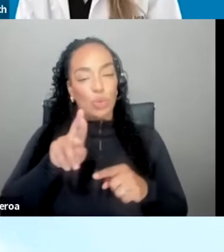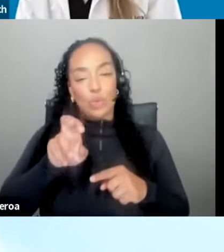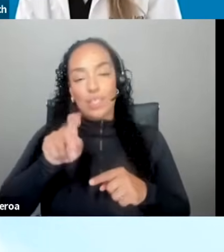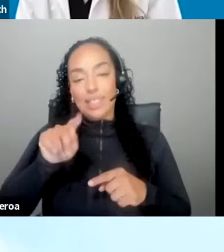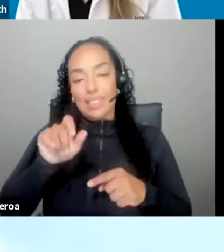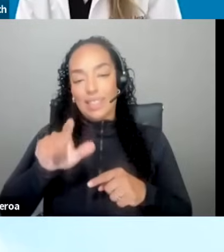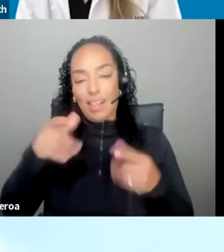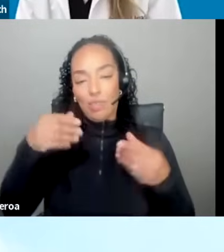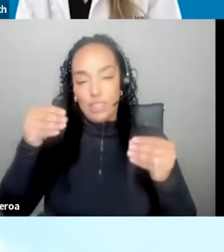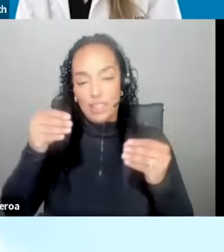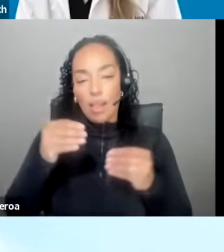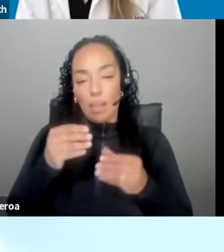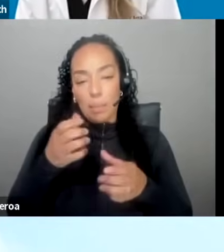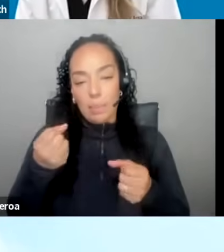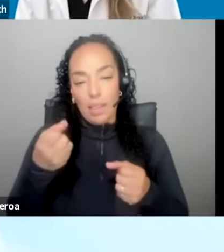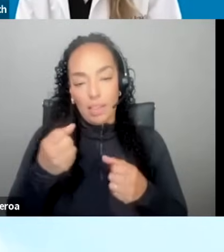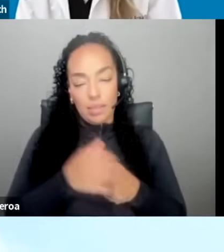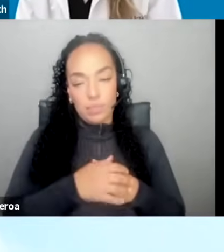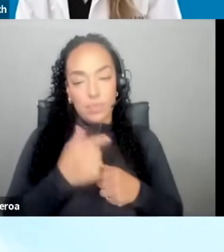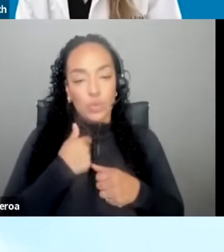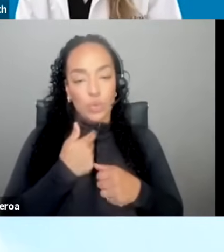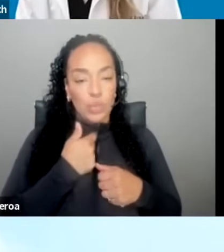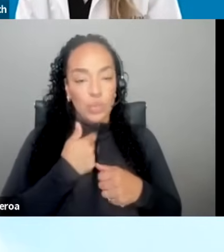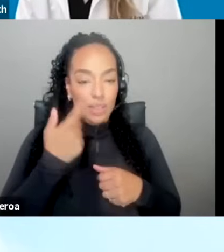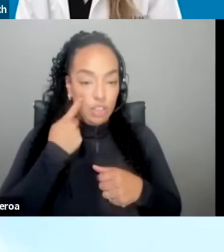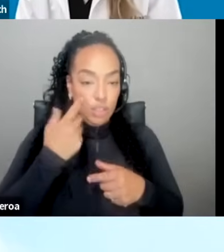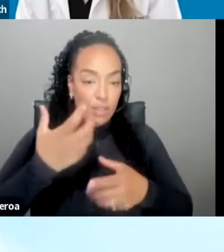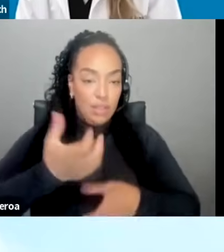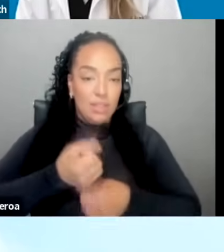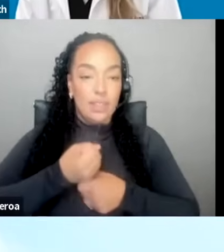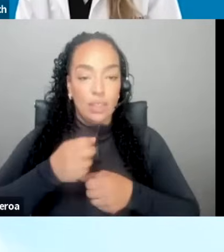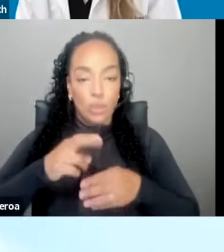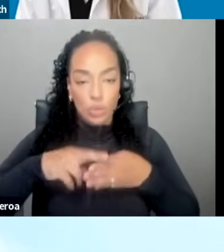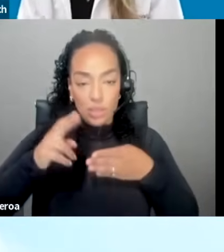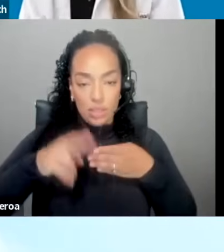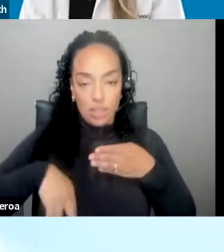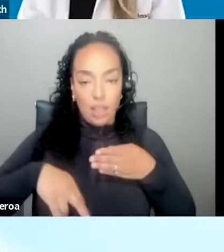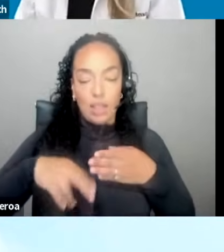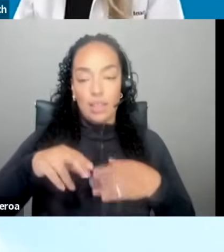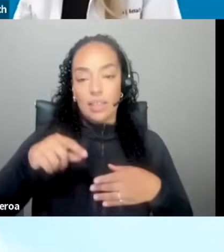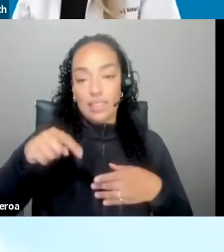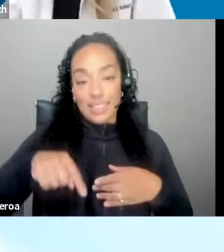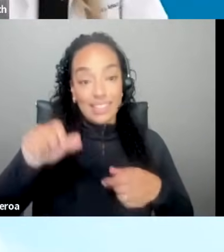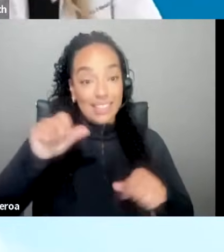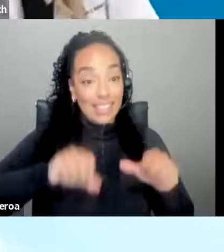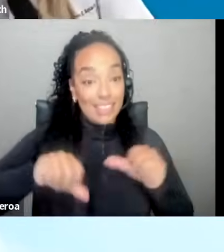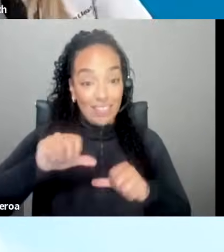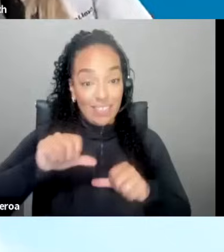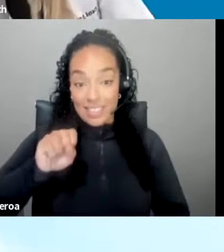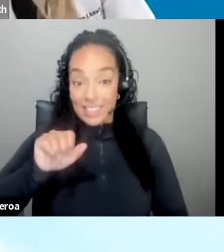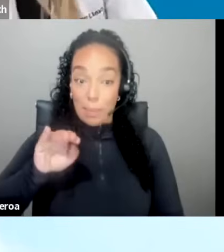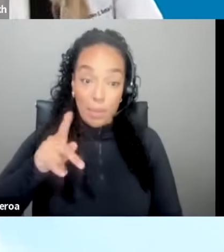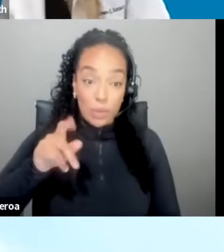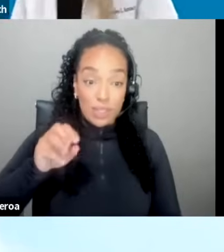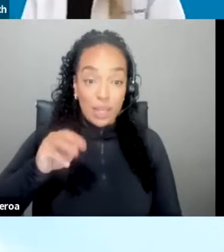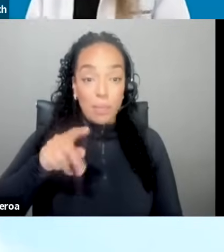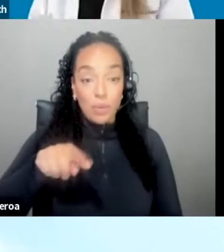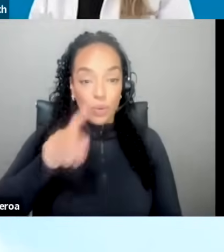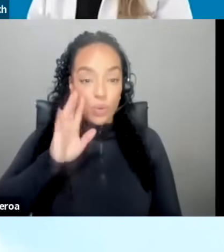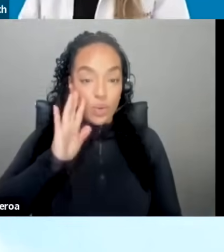so we've just received some results. This is a scientific symposium, so y'all will be familiar with the fact you get